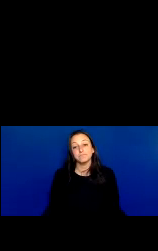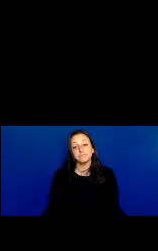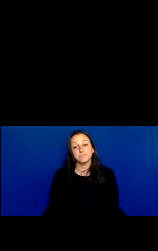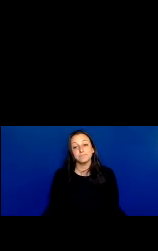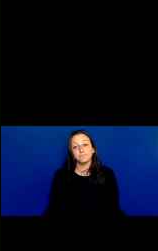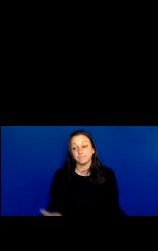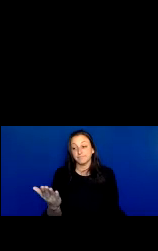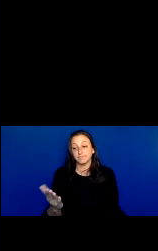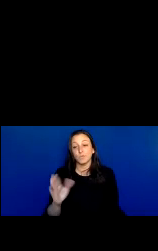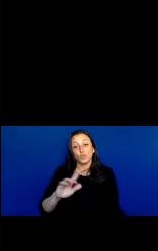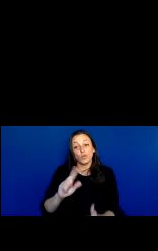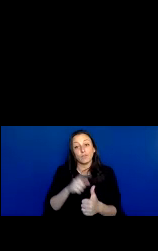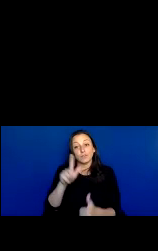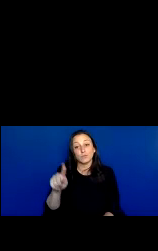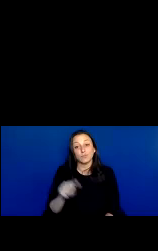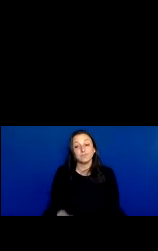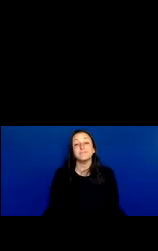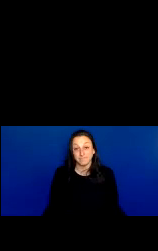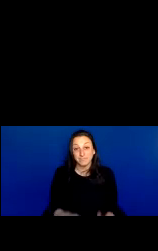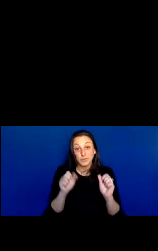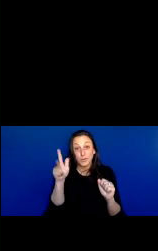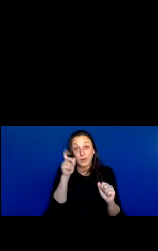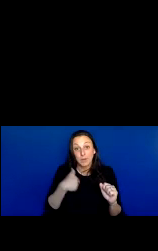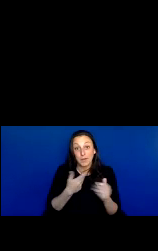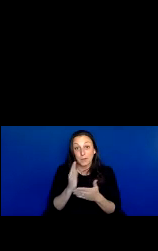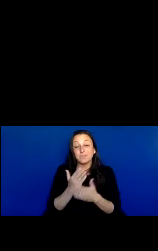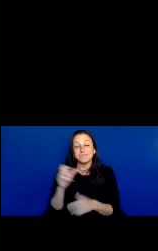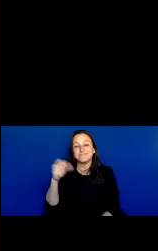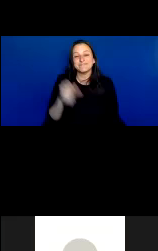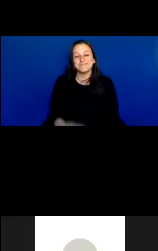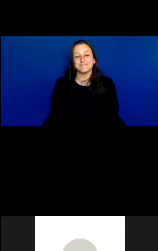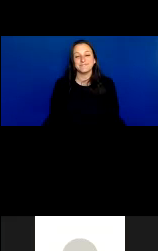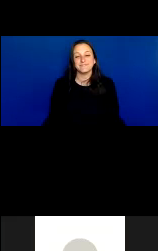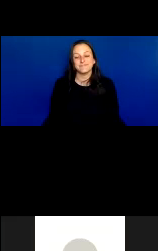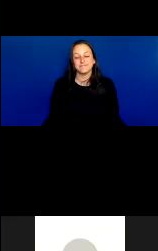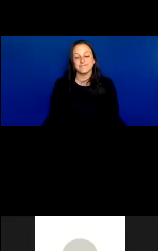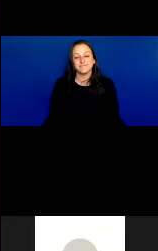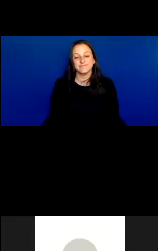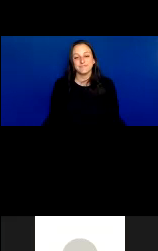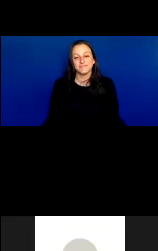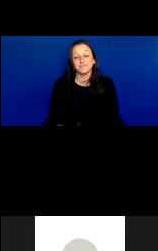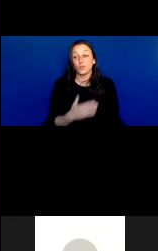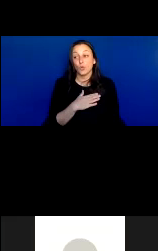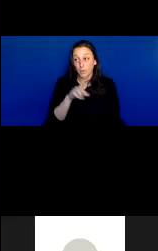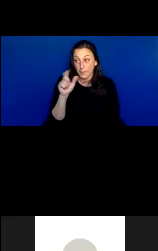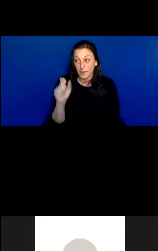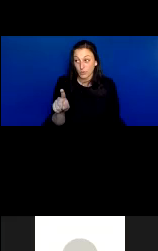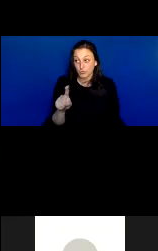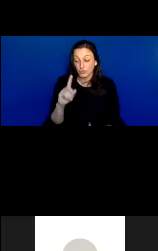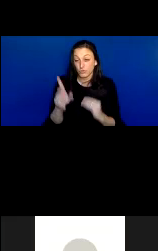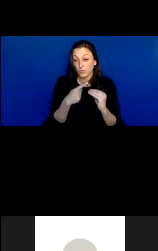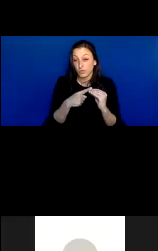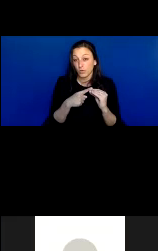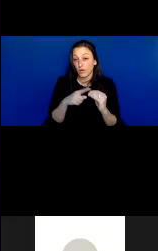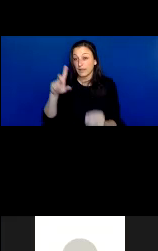I'm gonna go to your first question. Okay, can you hear me okay? Yeah. Okay. So question regarding the